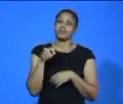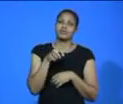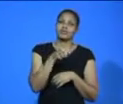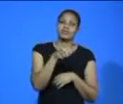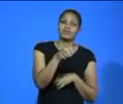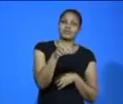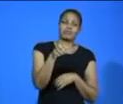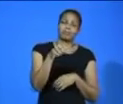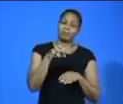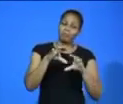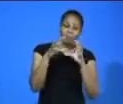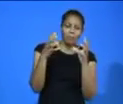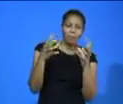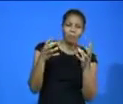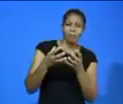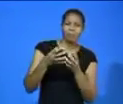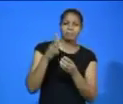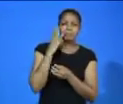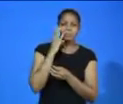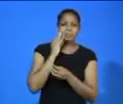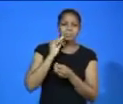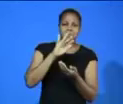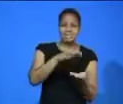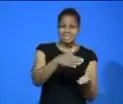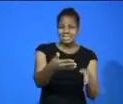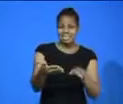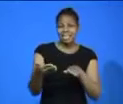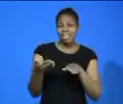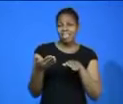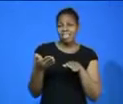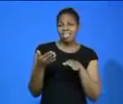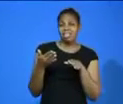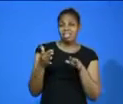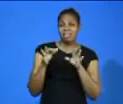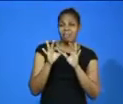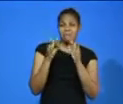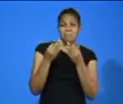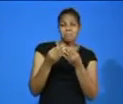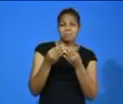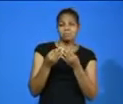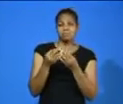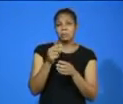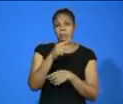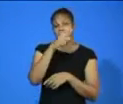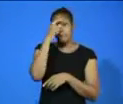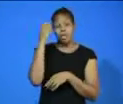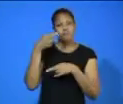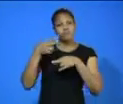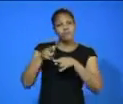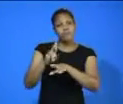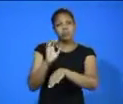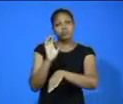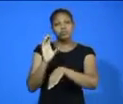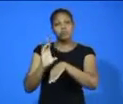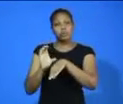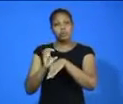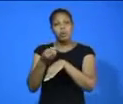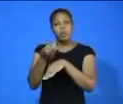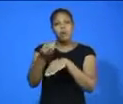death. And so the Black River Church and its offices, we join you in